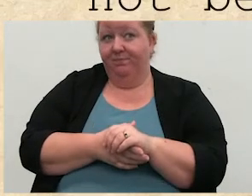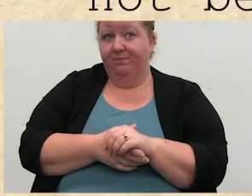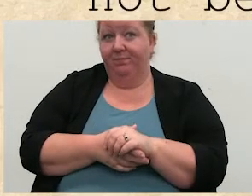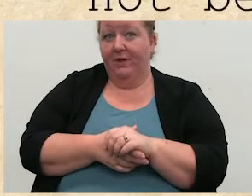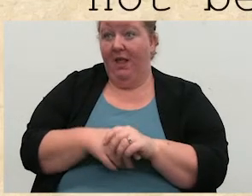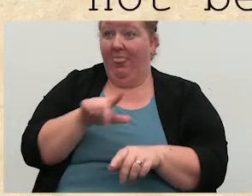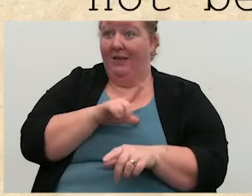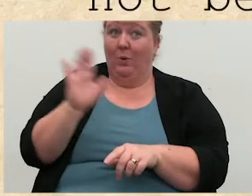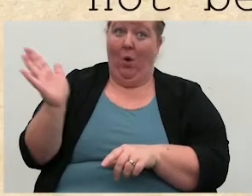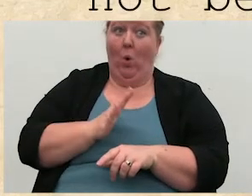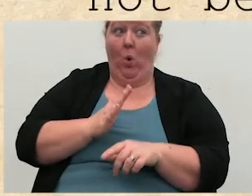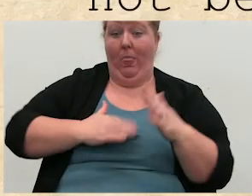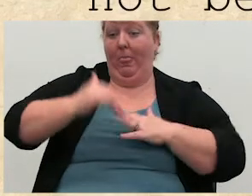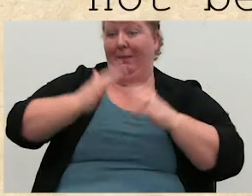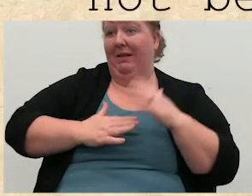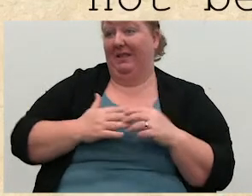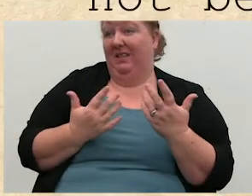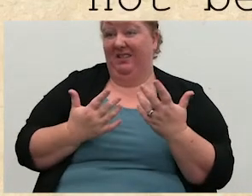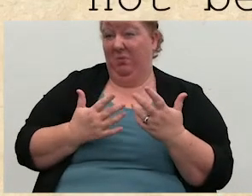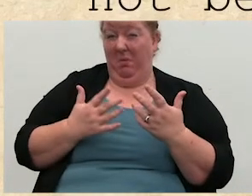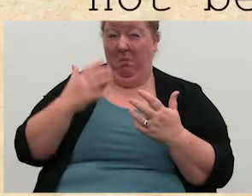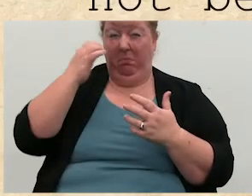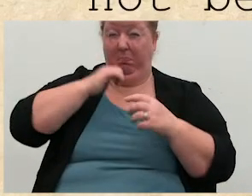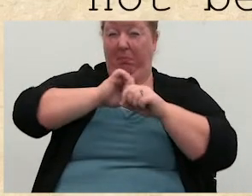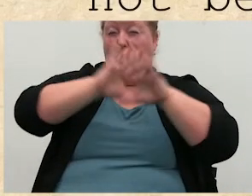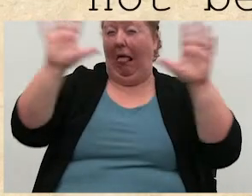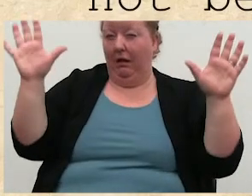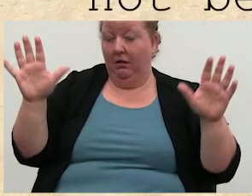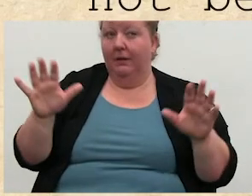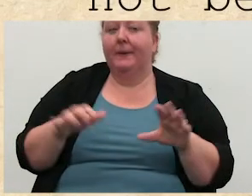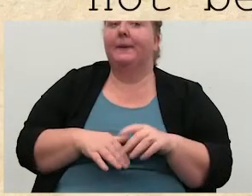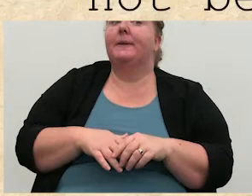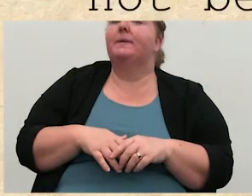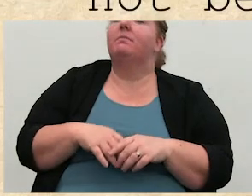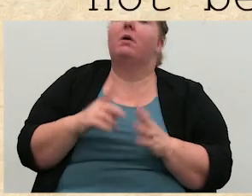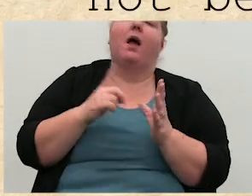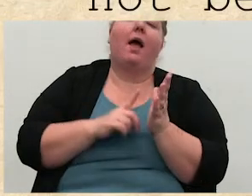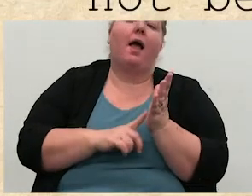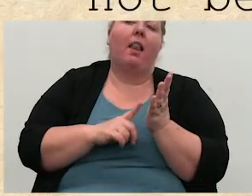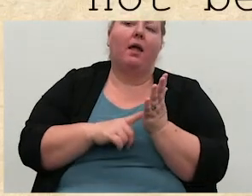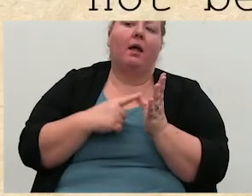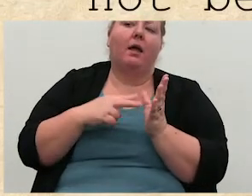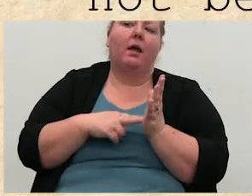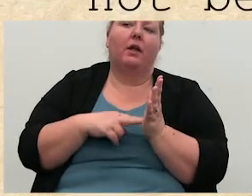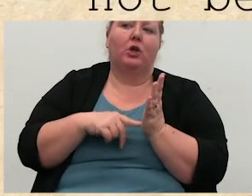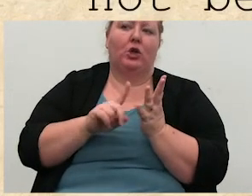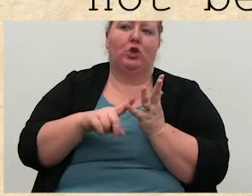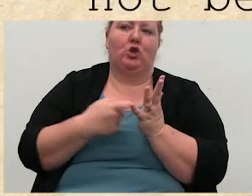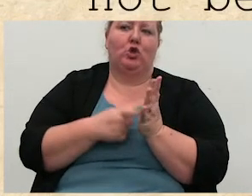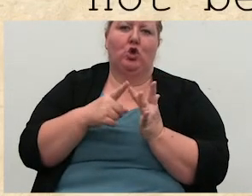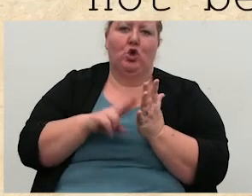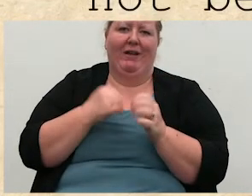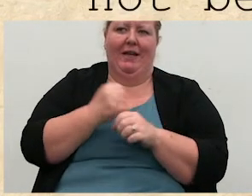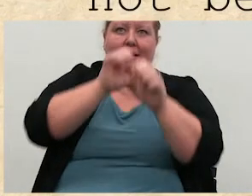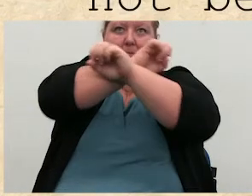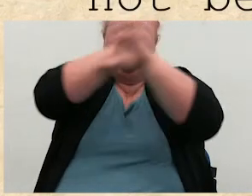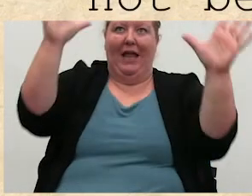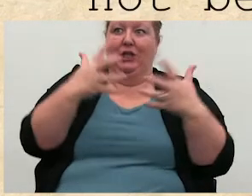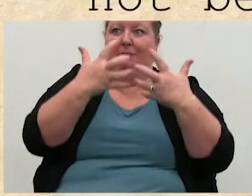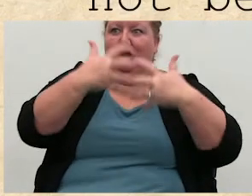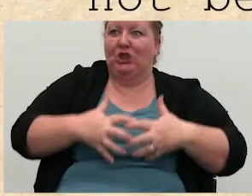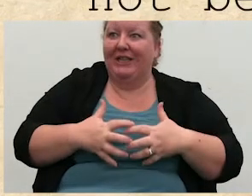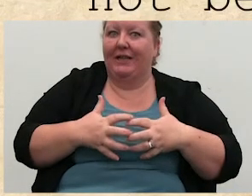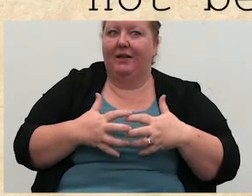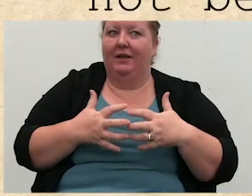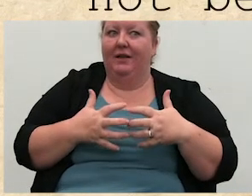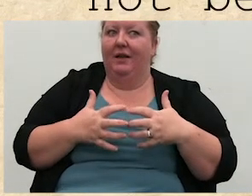the buildings were built. But Alan Turing, who can imagine a machine that learns like a child, cannot imagine